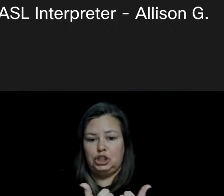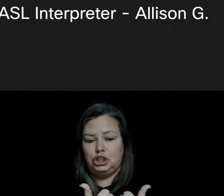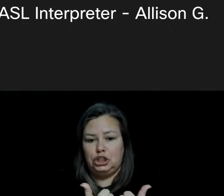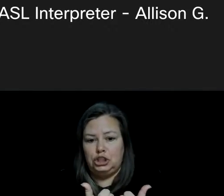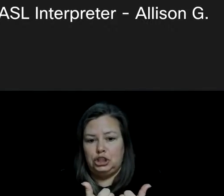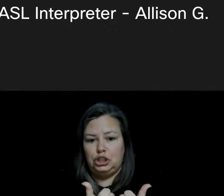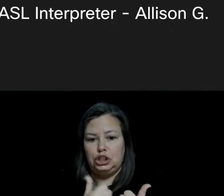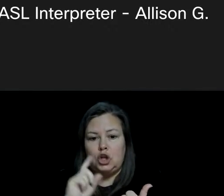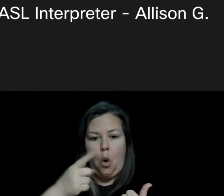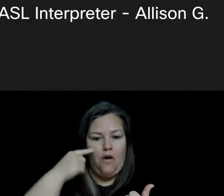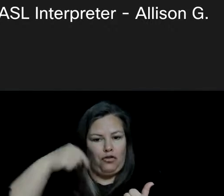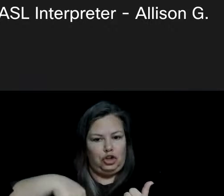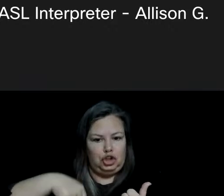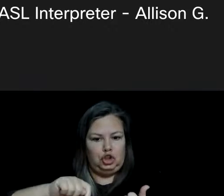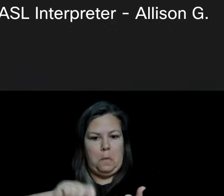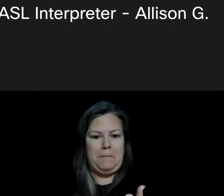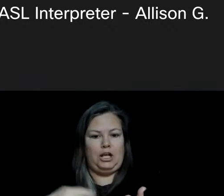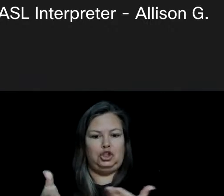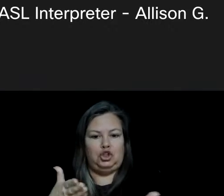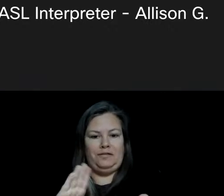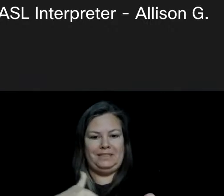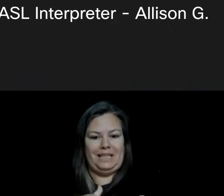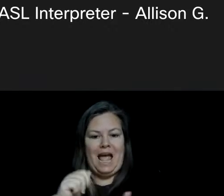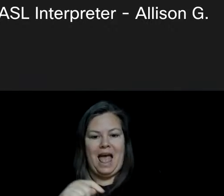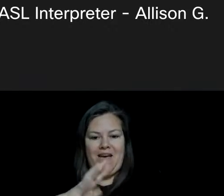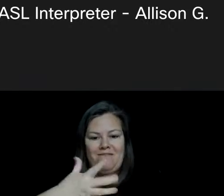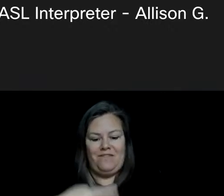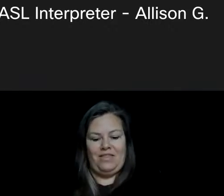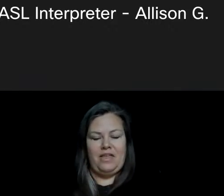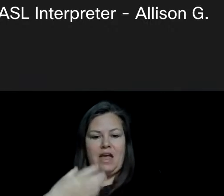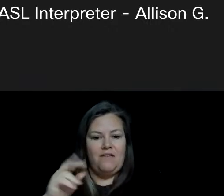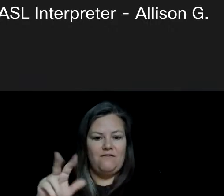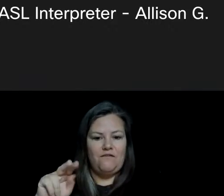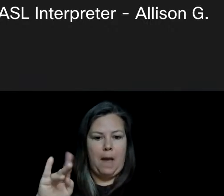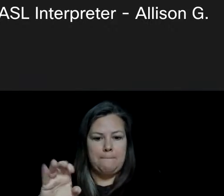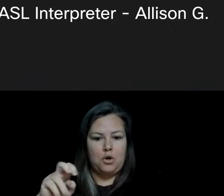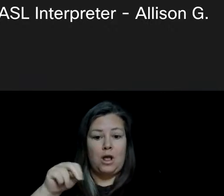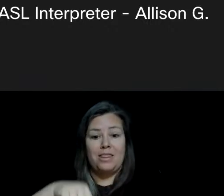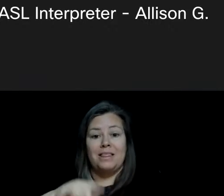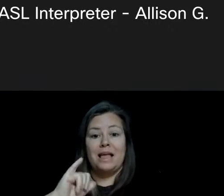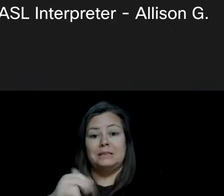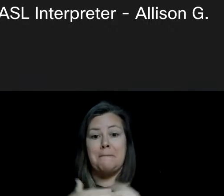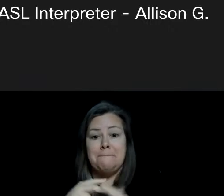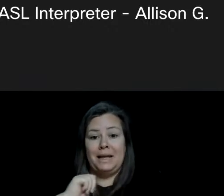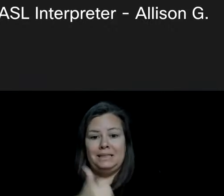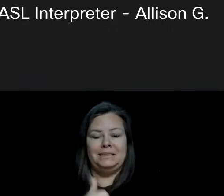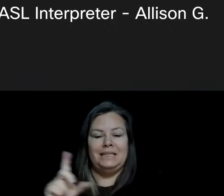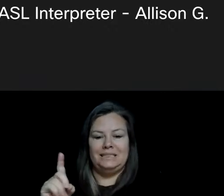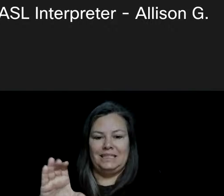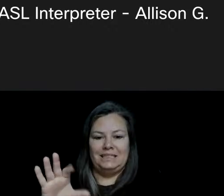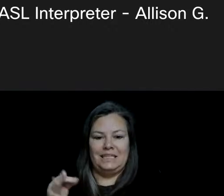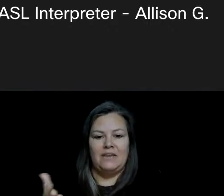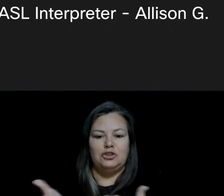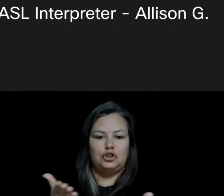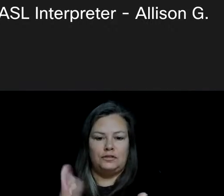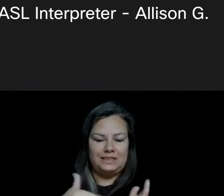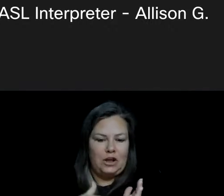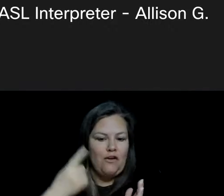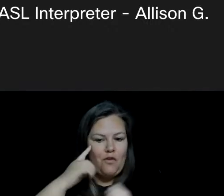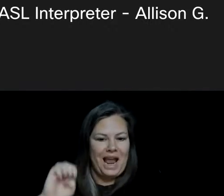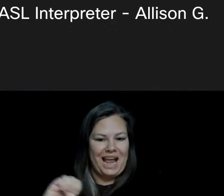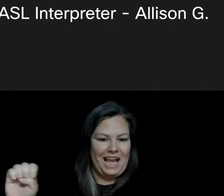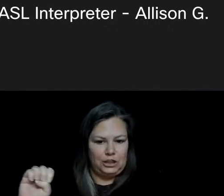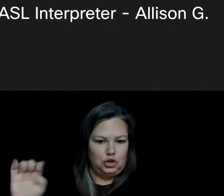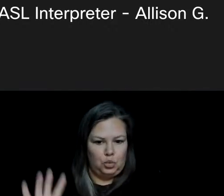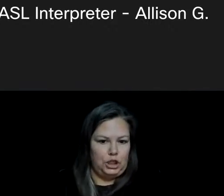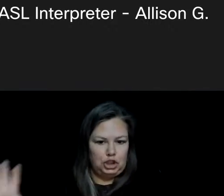about the Topeka Service Center located at 5th and Van Buren. This building serves as the DCF Service Center for the East Region. The